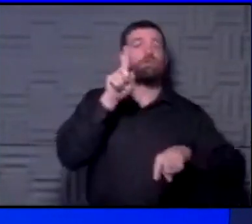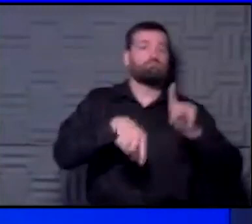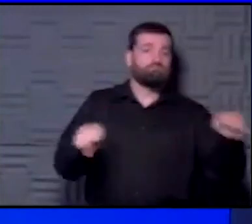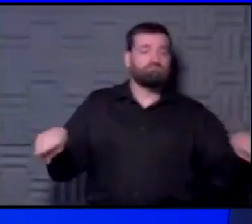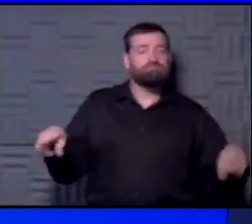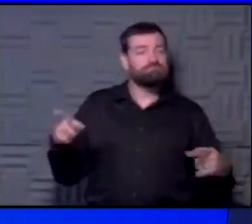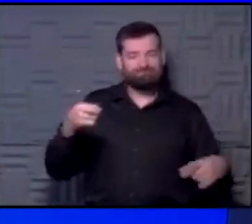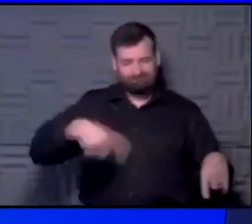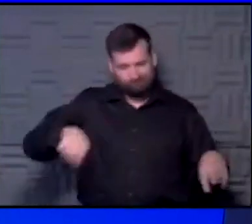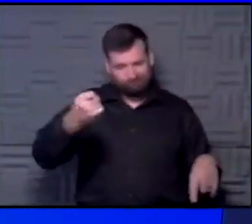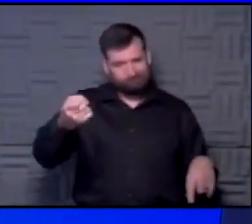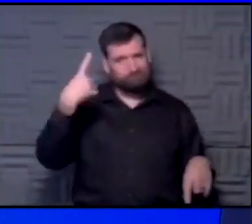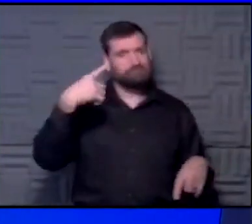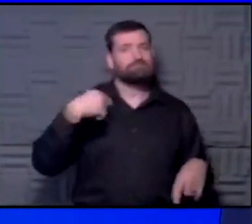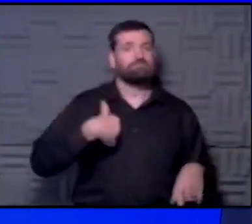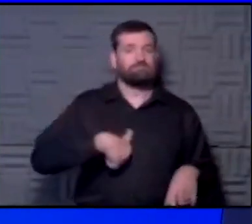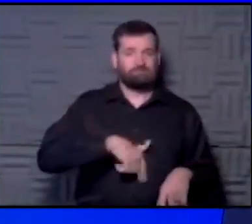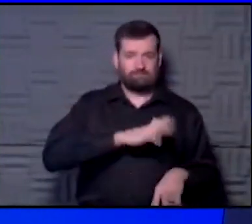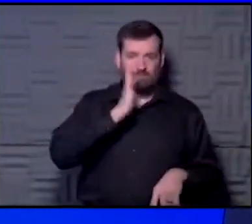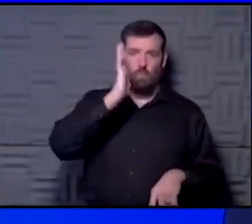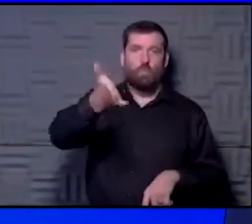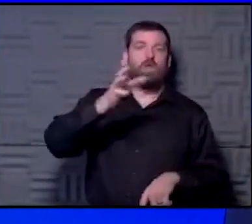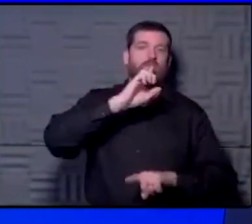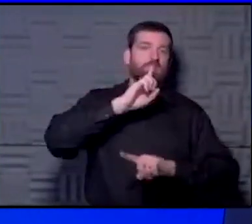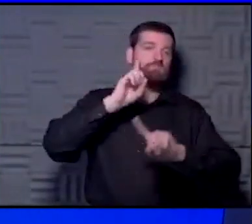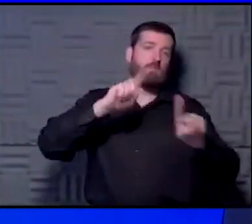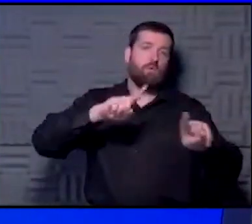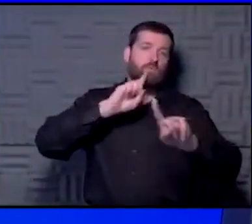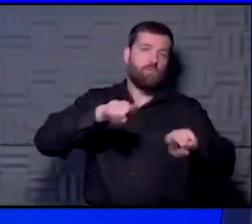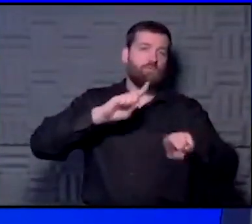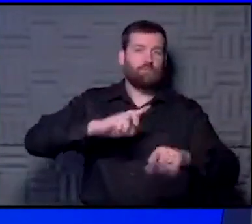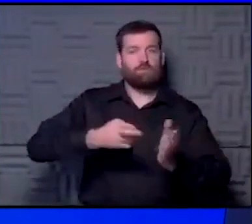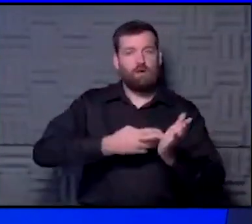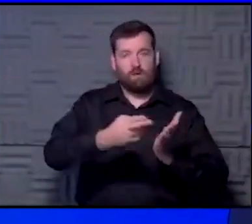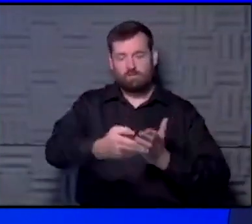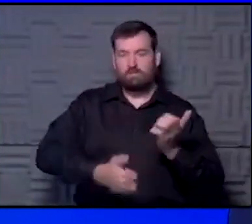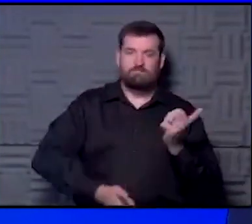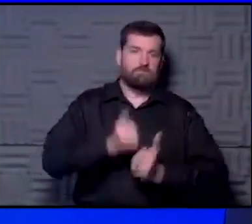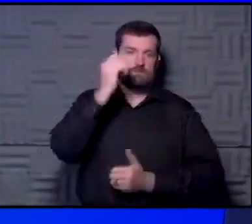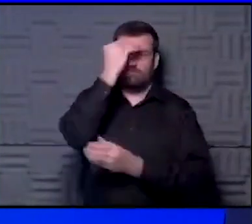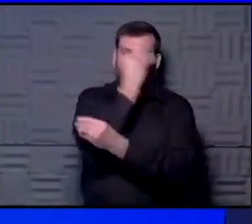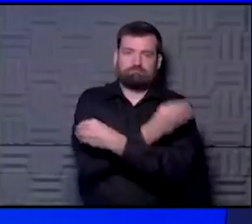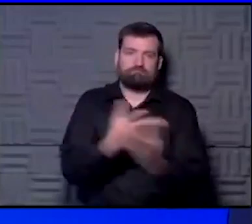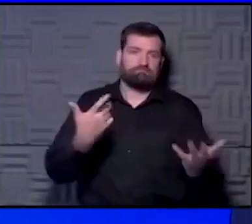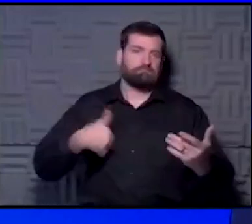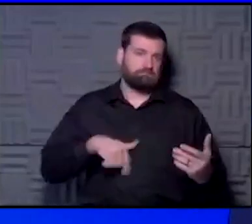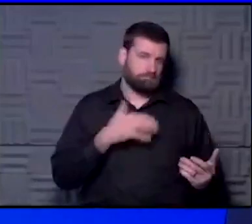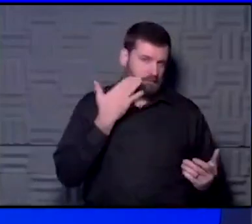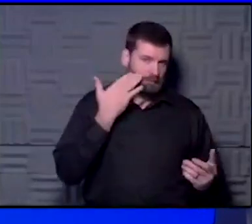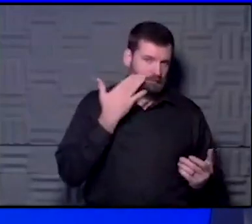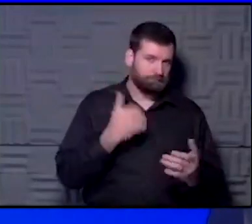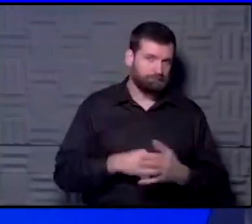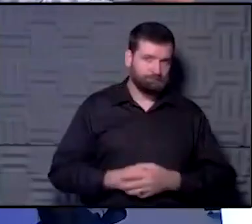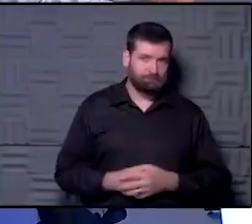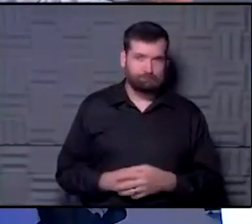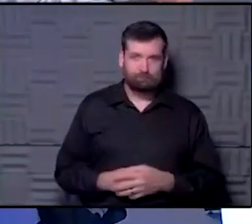just understand that we are going to be reporting as honestly and as much as we know as possible from those types of